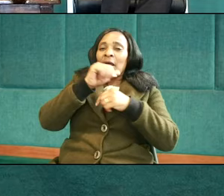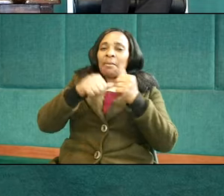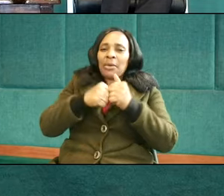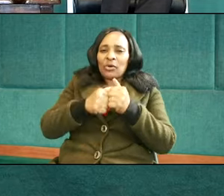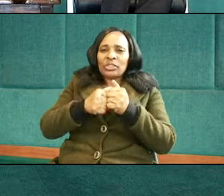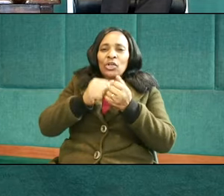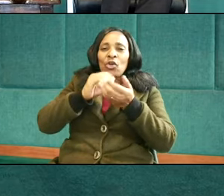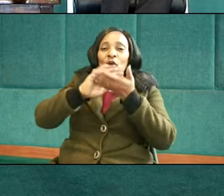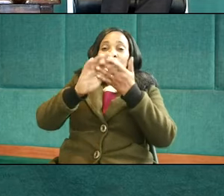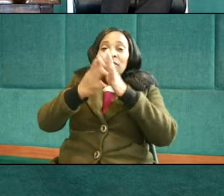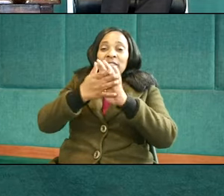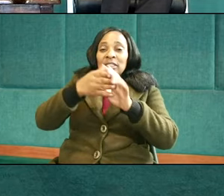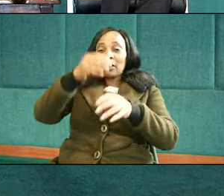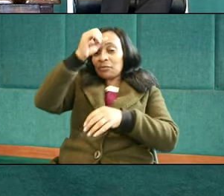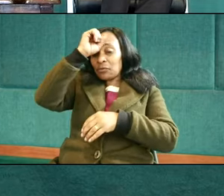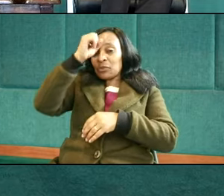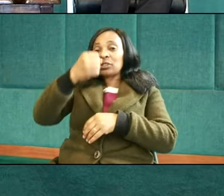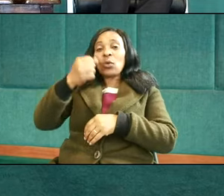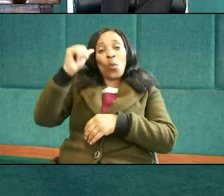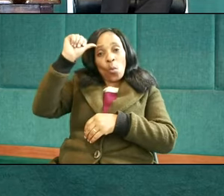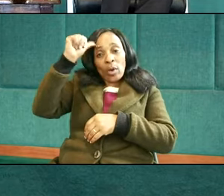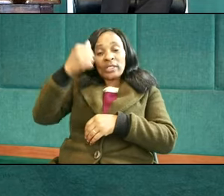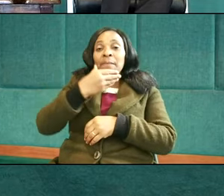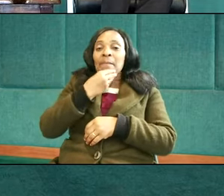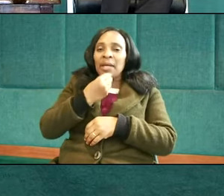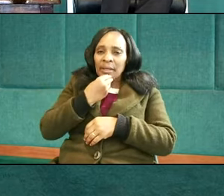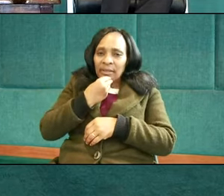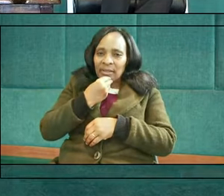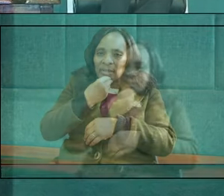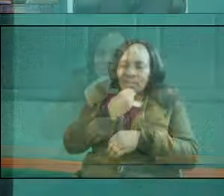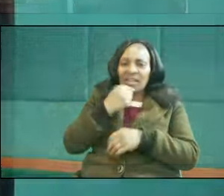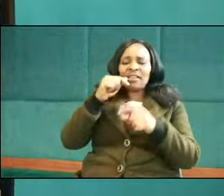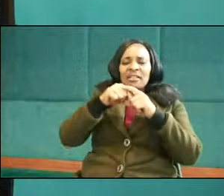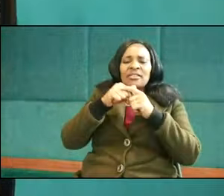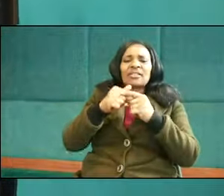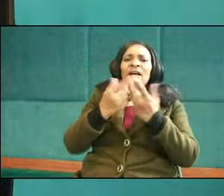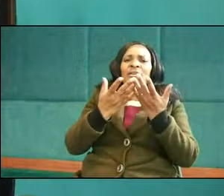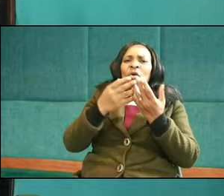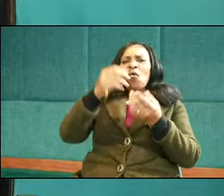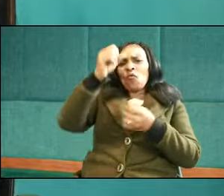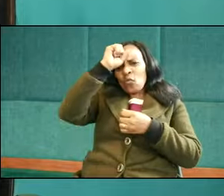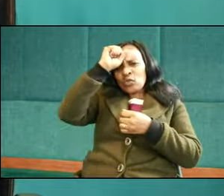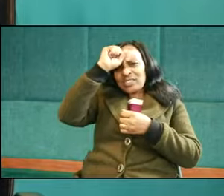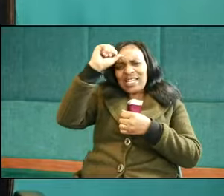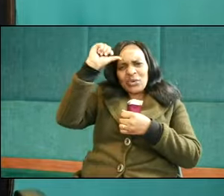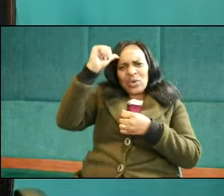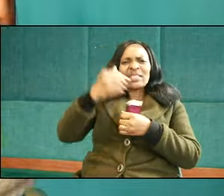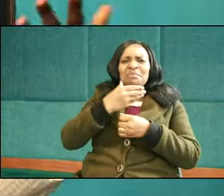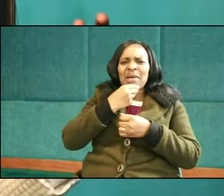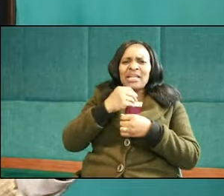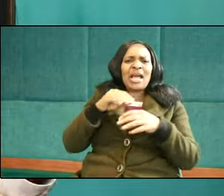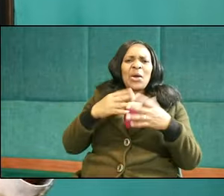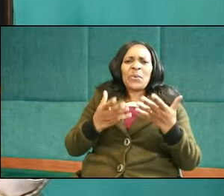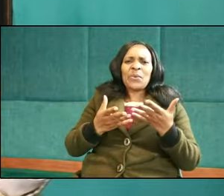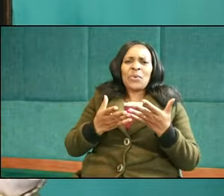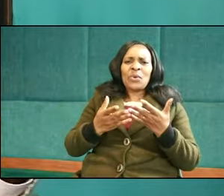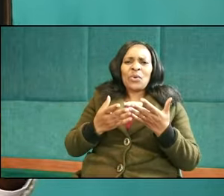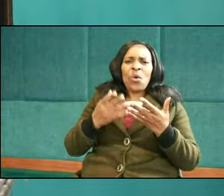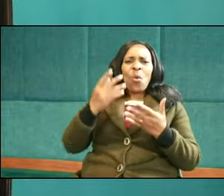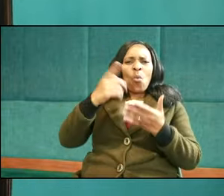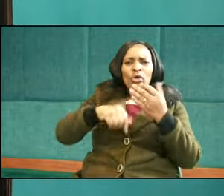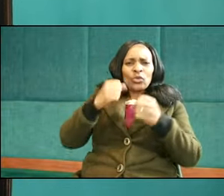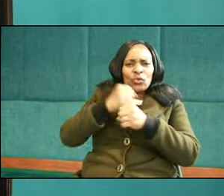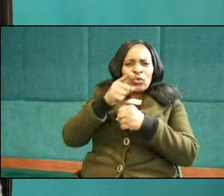is Confessions of a Foolish Wise Man. It's a paradox, Foolish Wise Man. What do you guys think about the